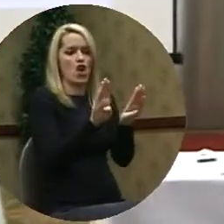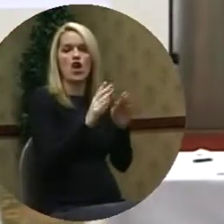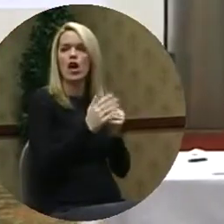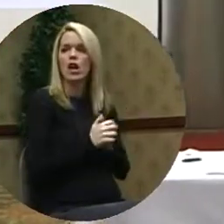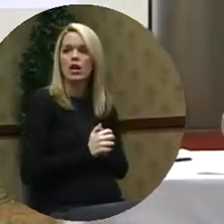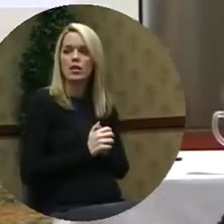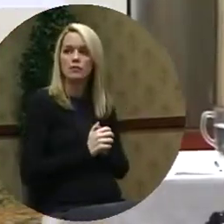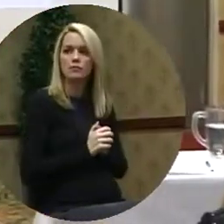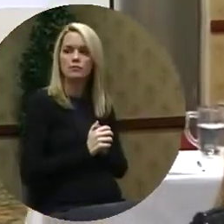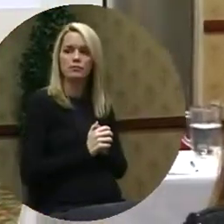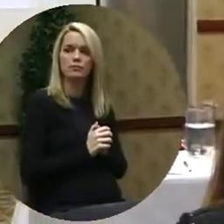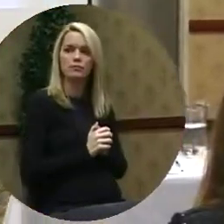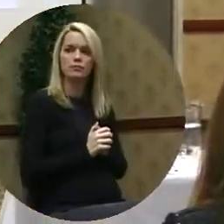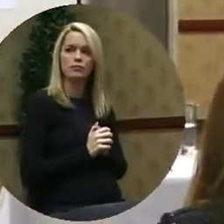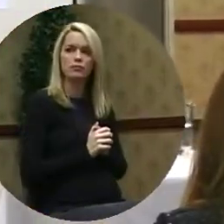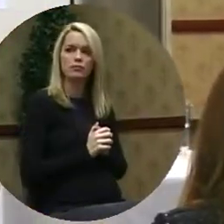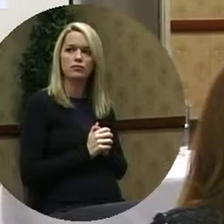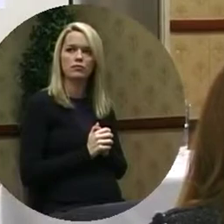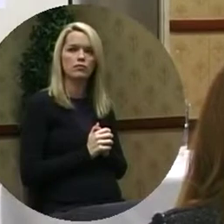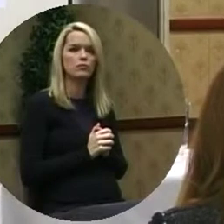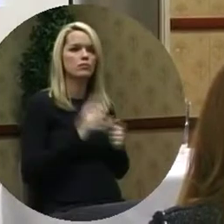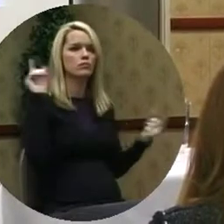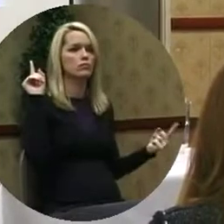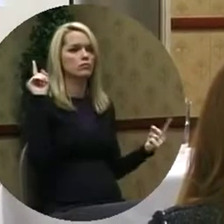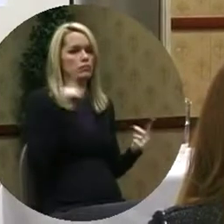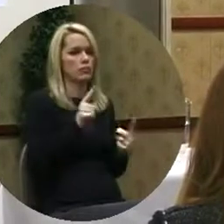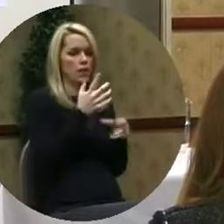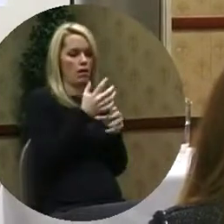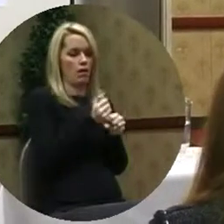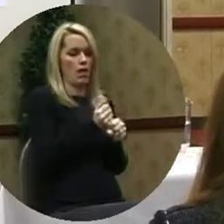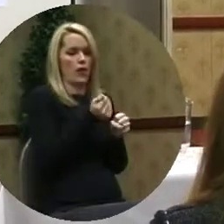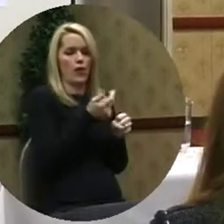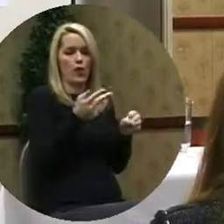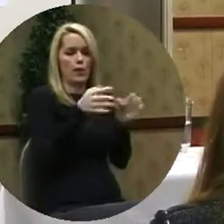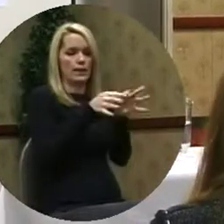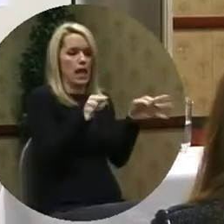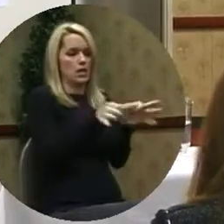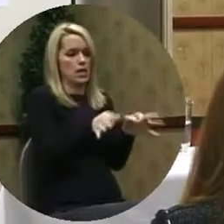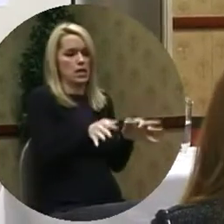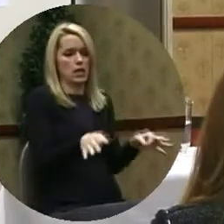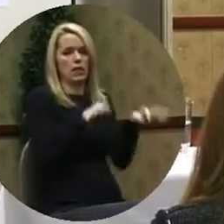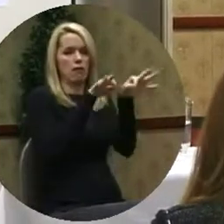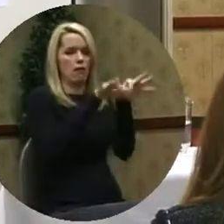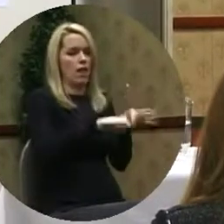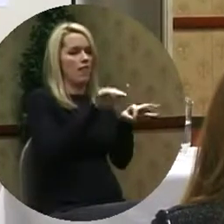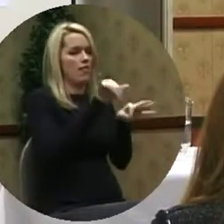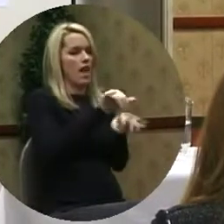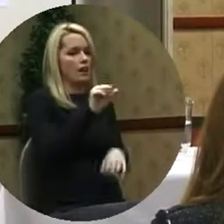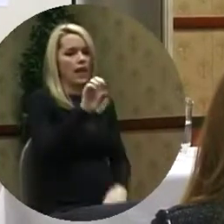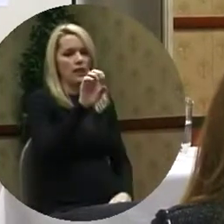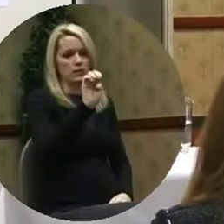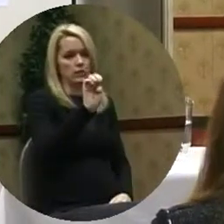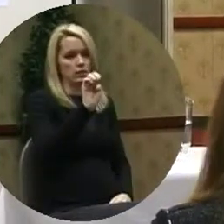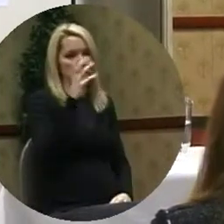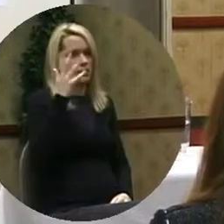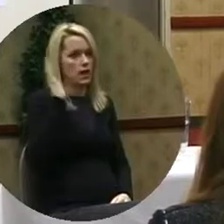going to do is I want you to think about this. I want you to cut it down into just a few sentences to describe the case. If you could come to me with